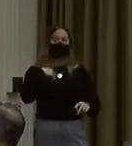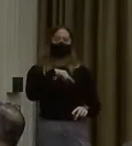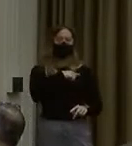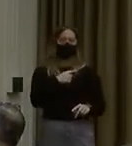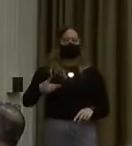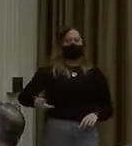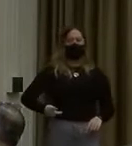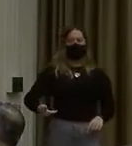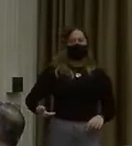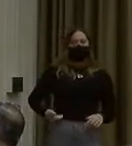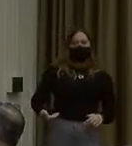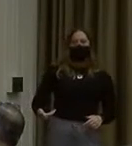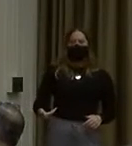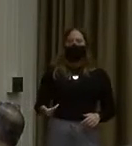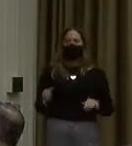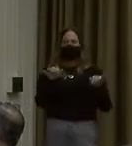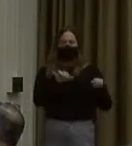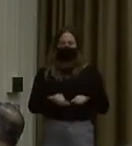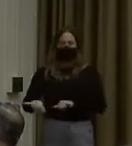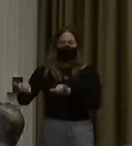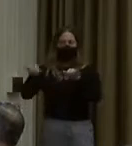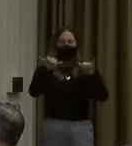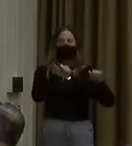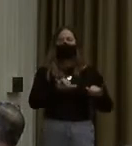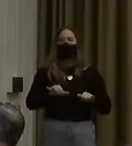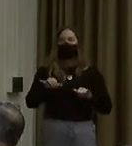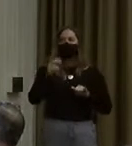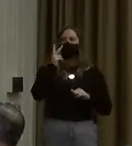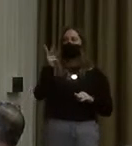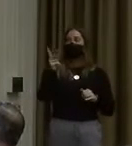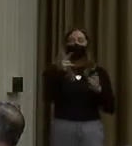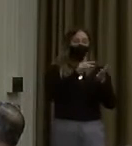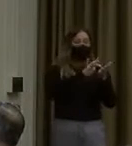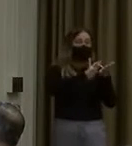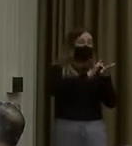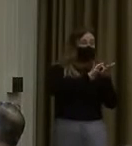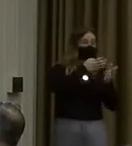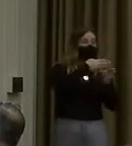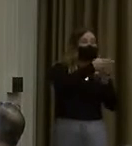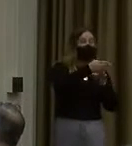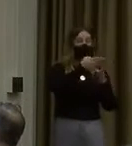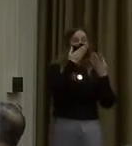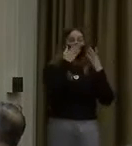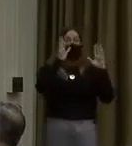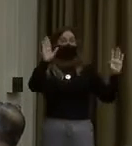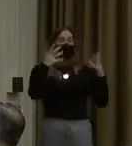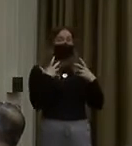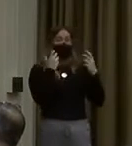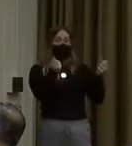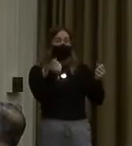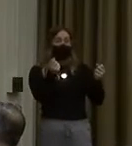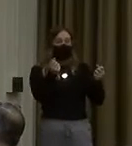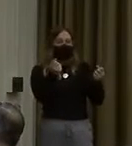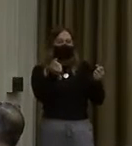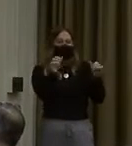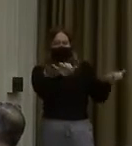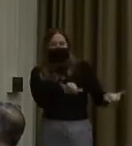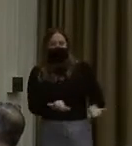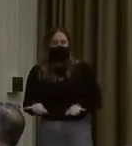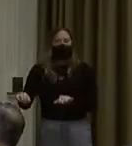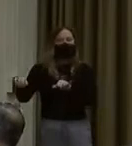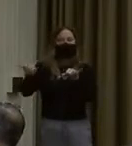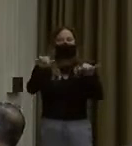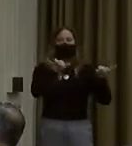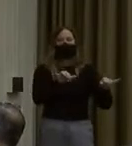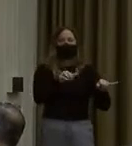same ethical imperative to do this. But then as I went and looked at medical professions and public health professionals and whatnot, you have the same ethical imperative. So I